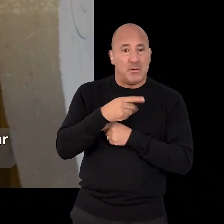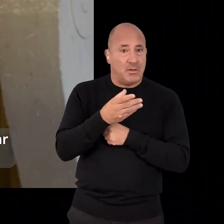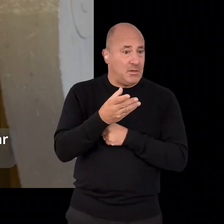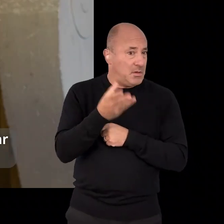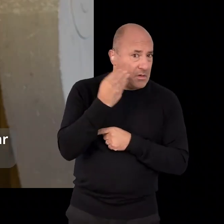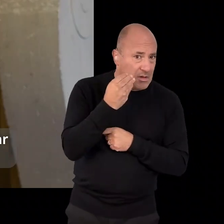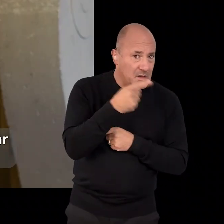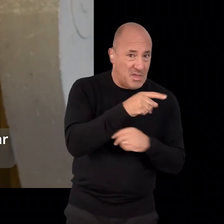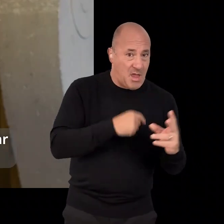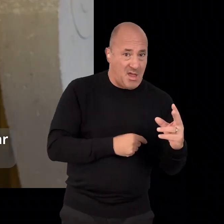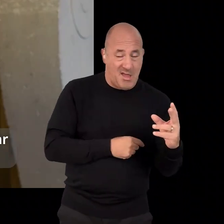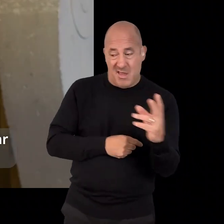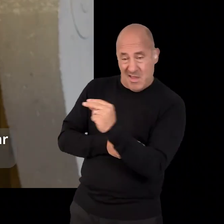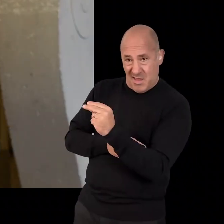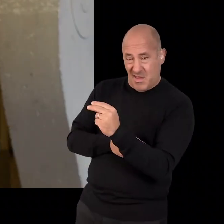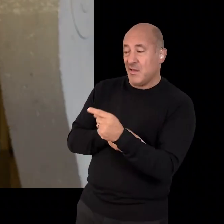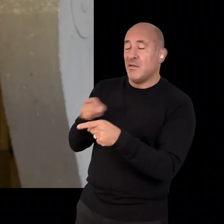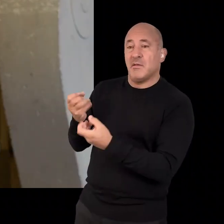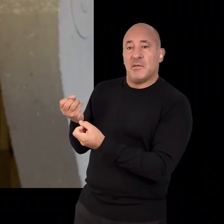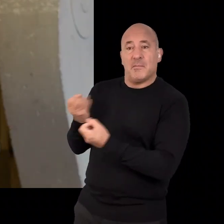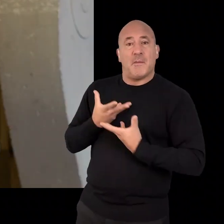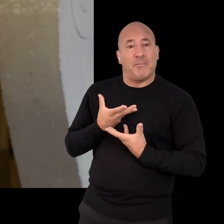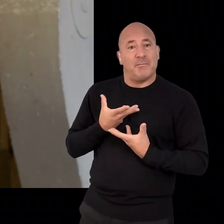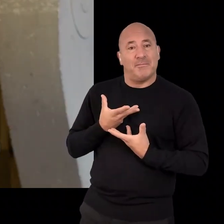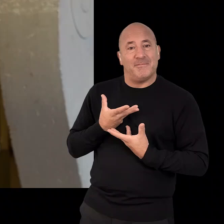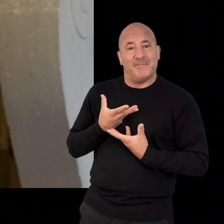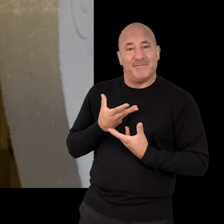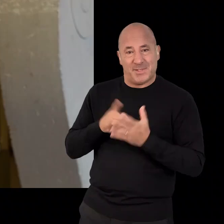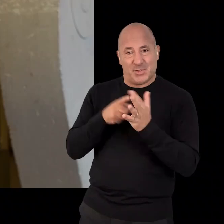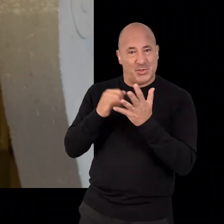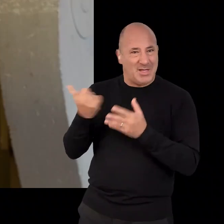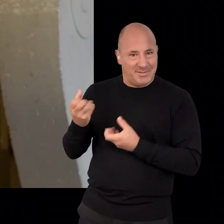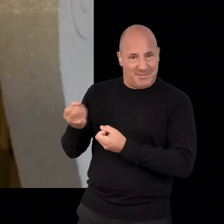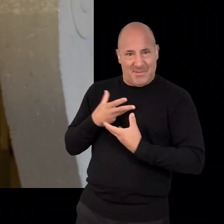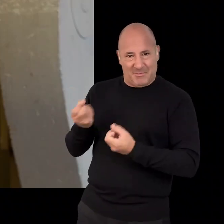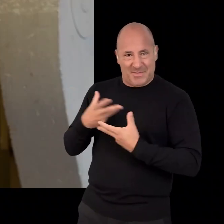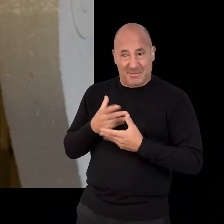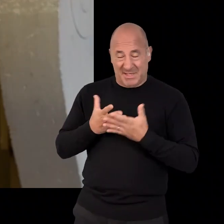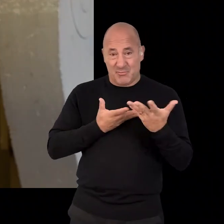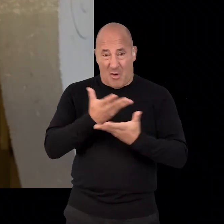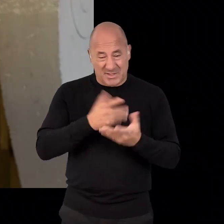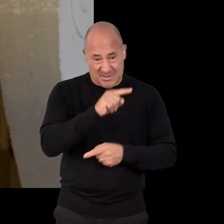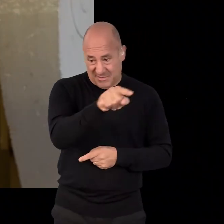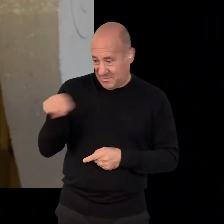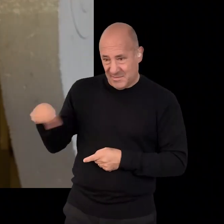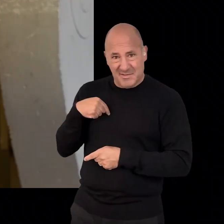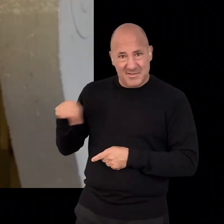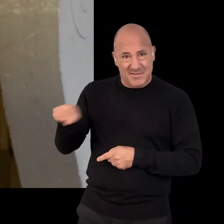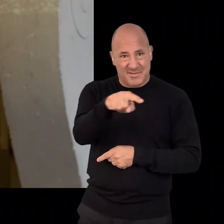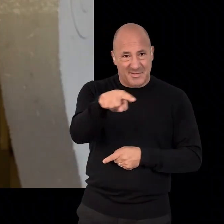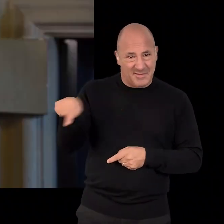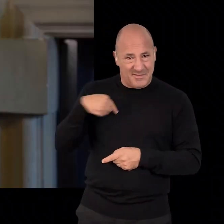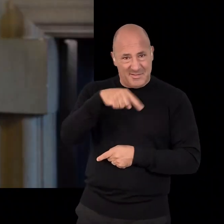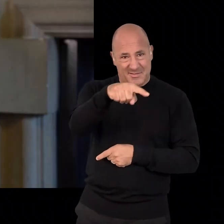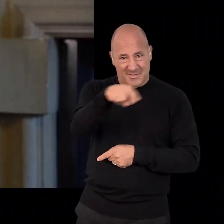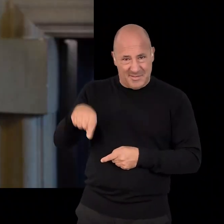to, if I couldn't hear them, they would talk to Jess, who would relay it to me. So we'd have conversations like